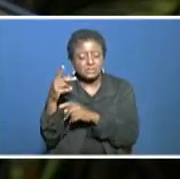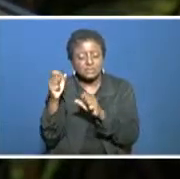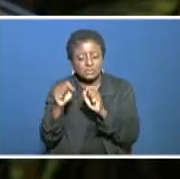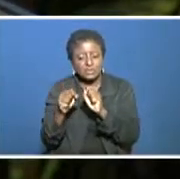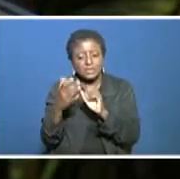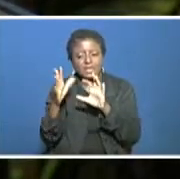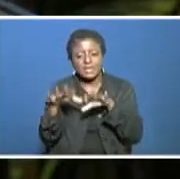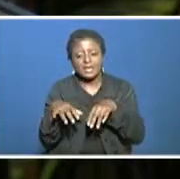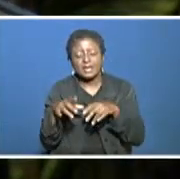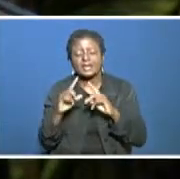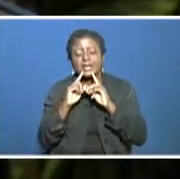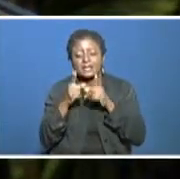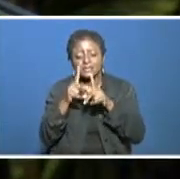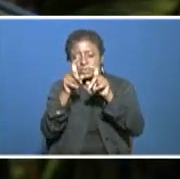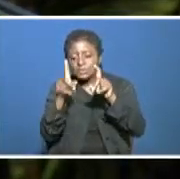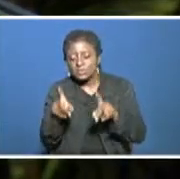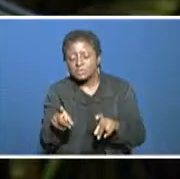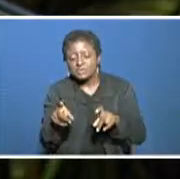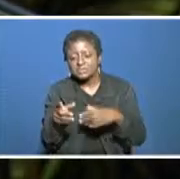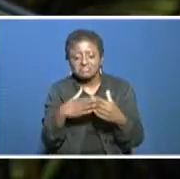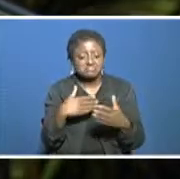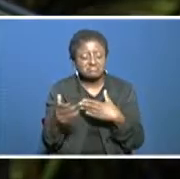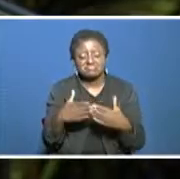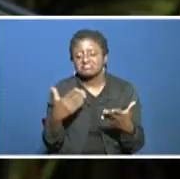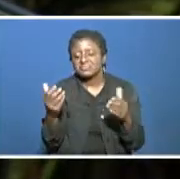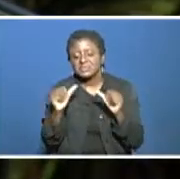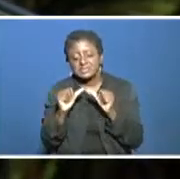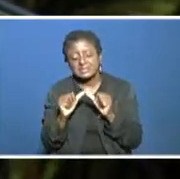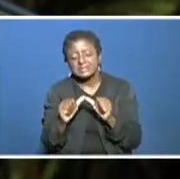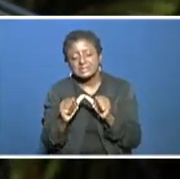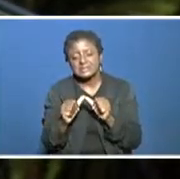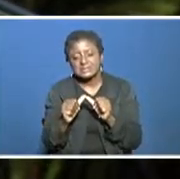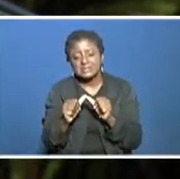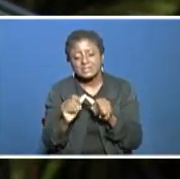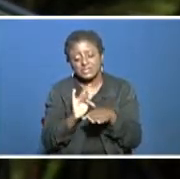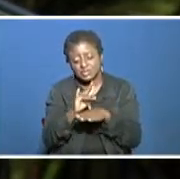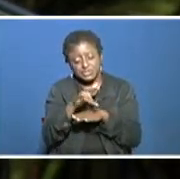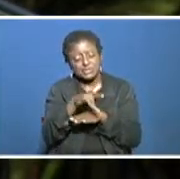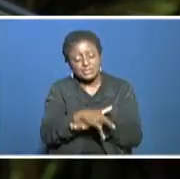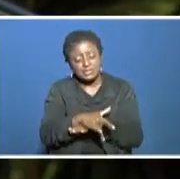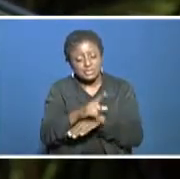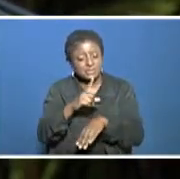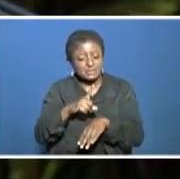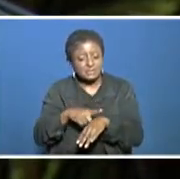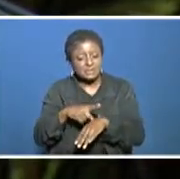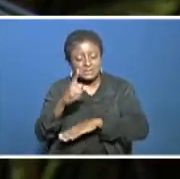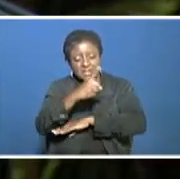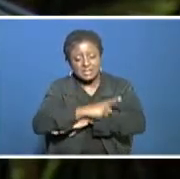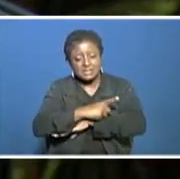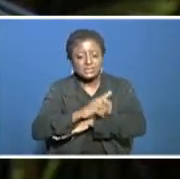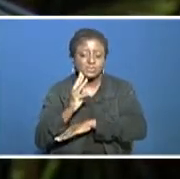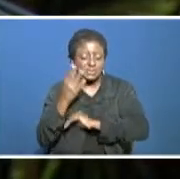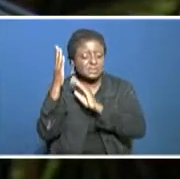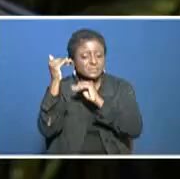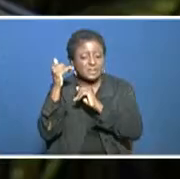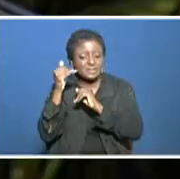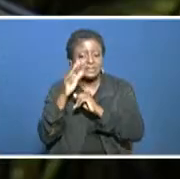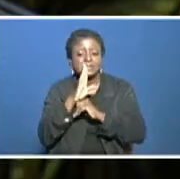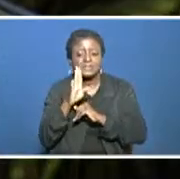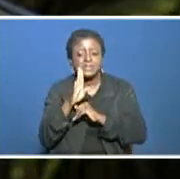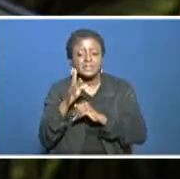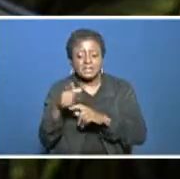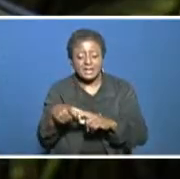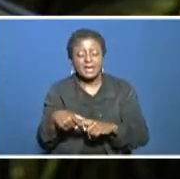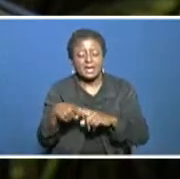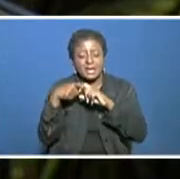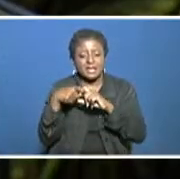questions. Even though it is still early days, we expect to be held accountable for our